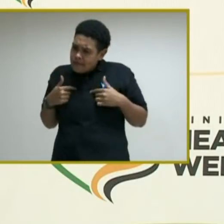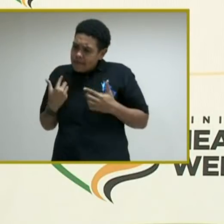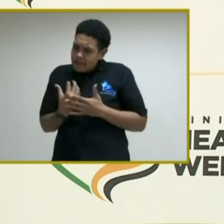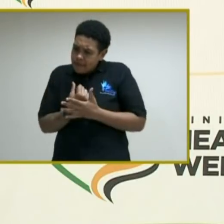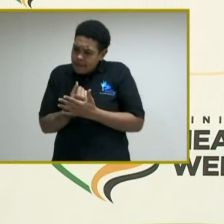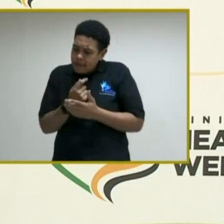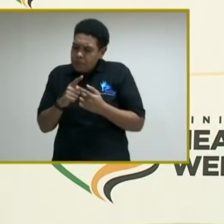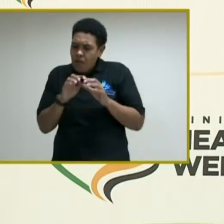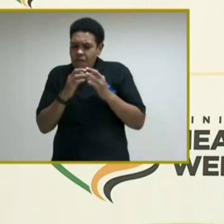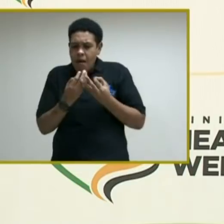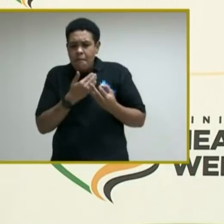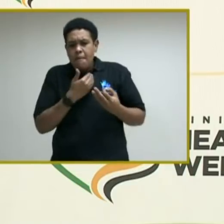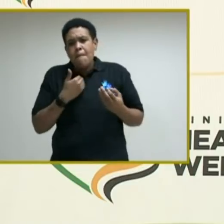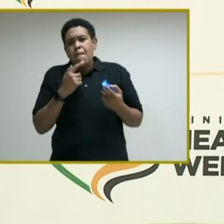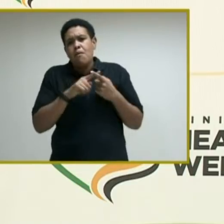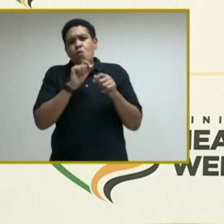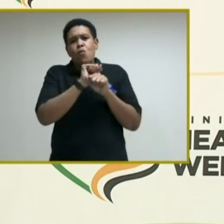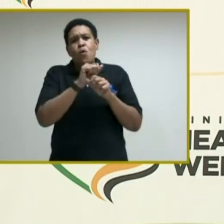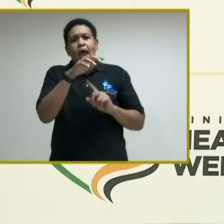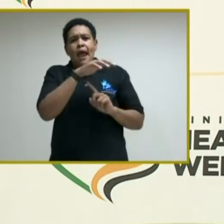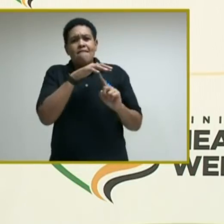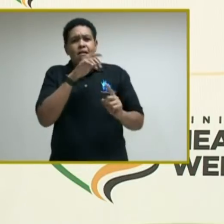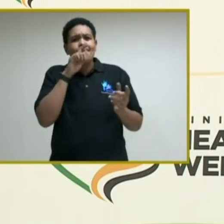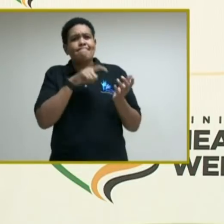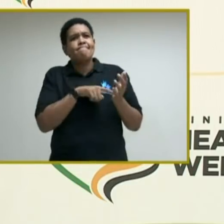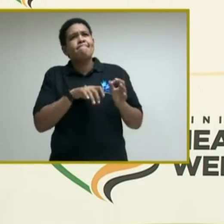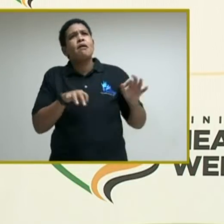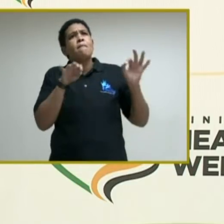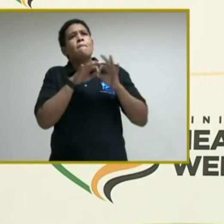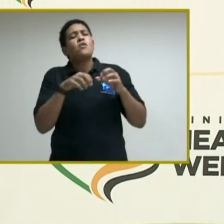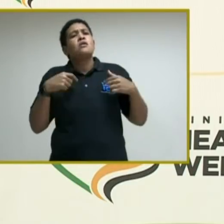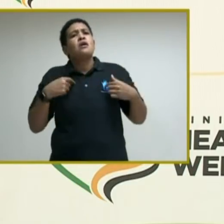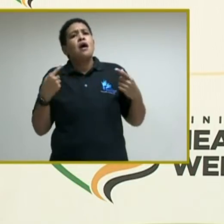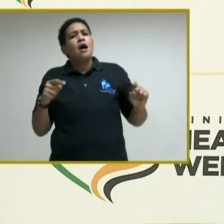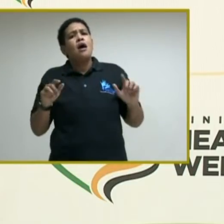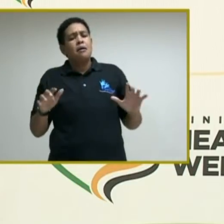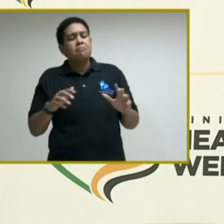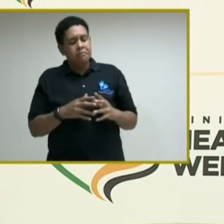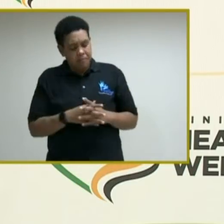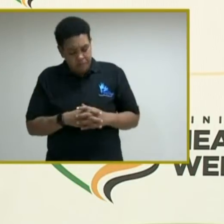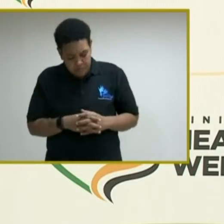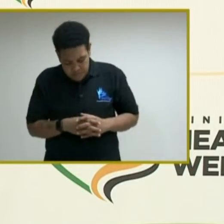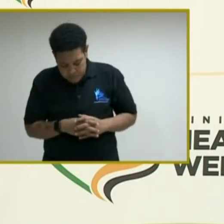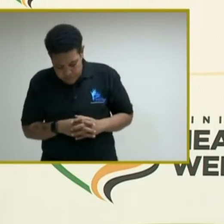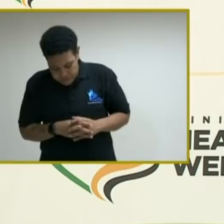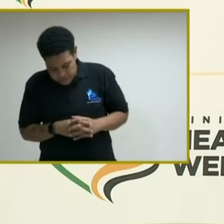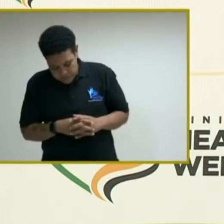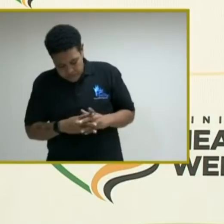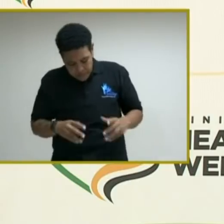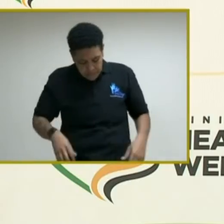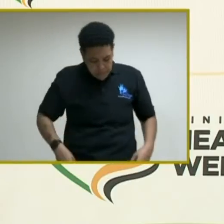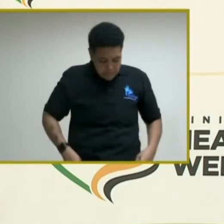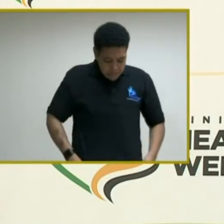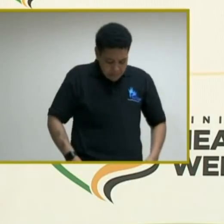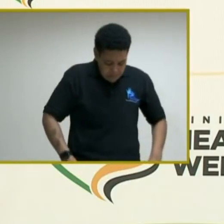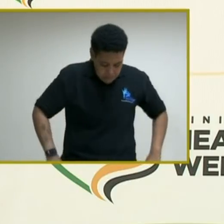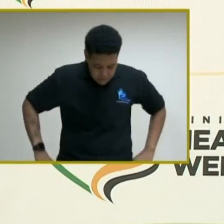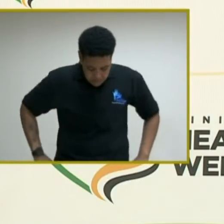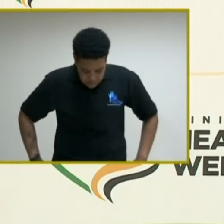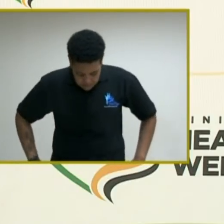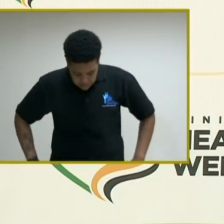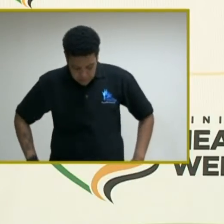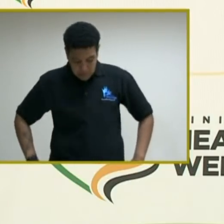family members, to their work environment, making that effort, making that